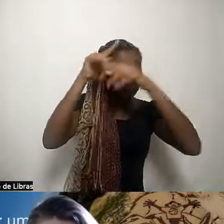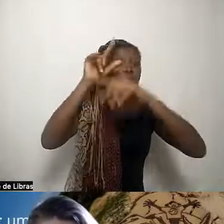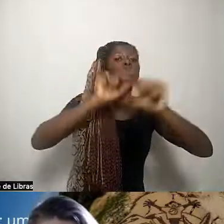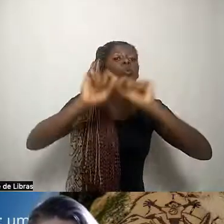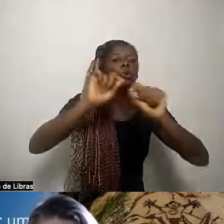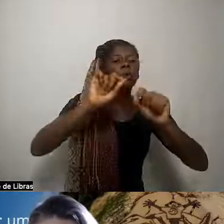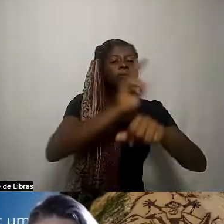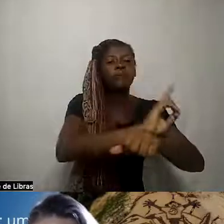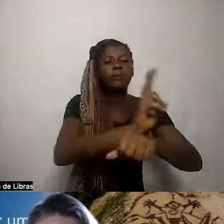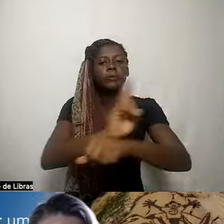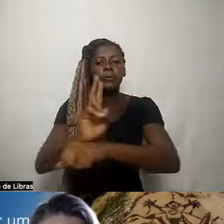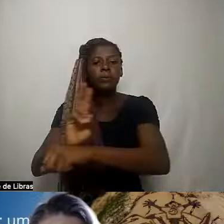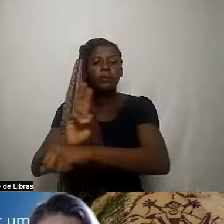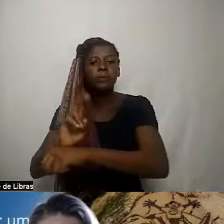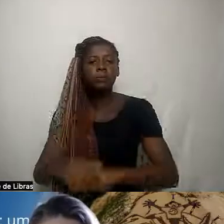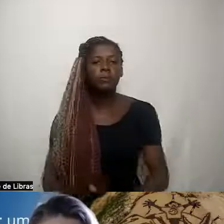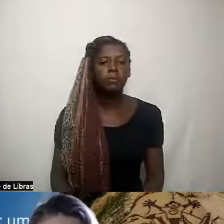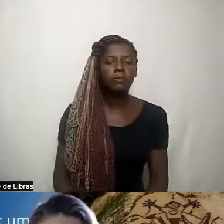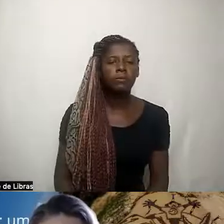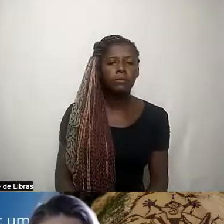the environment and conservation services?